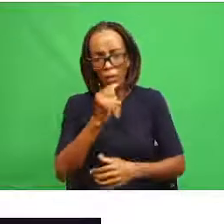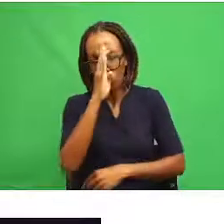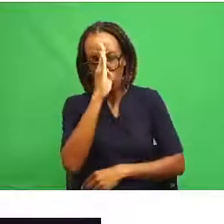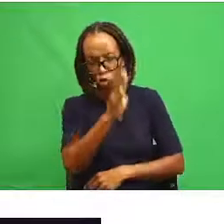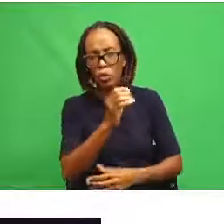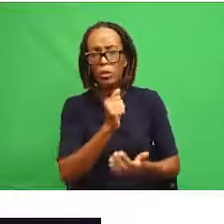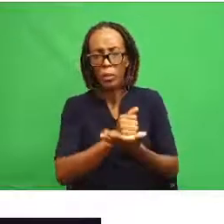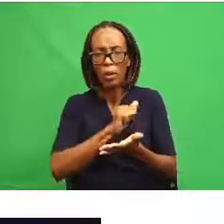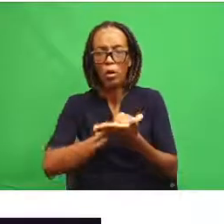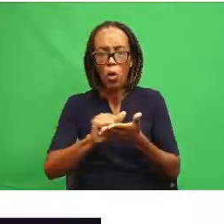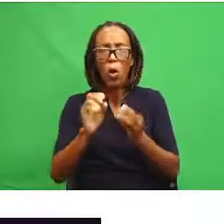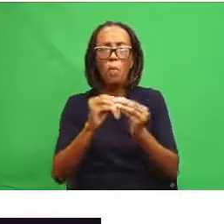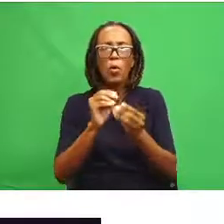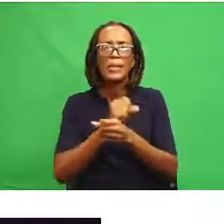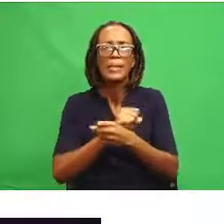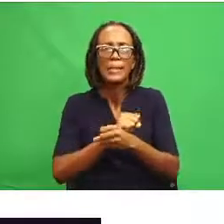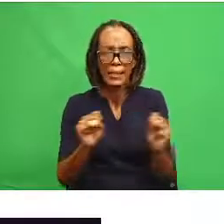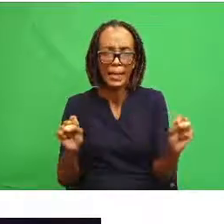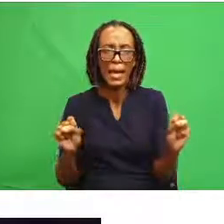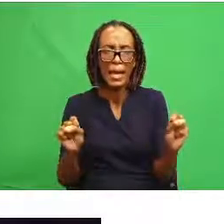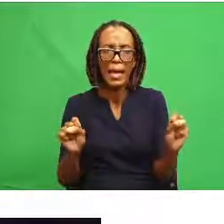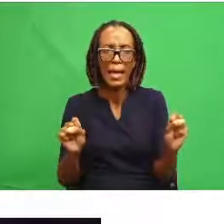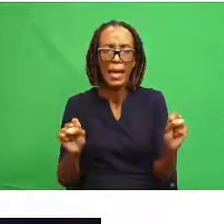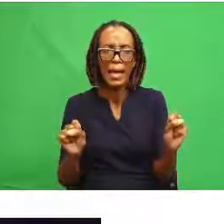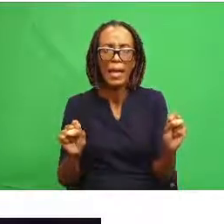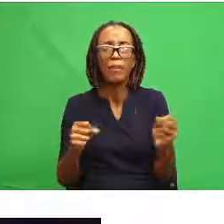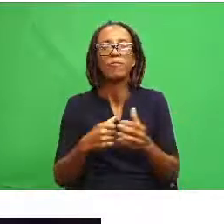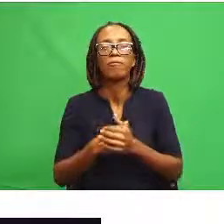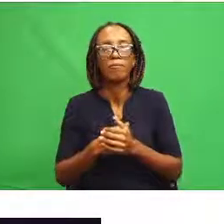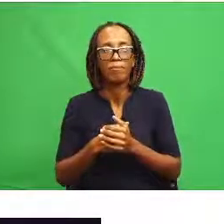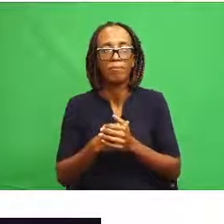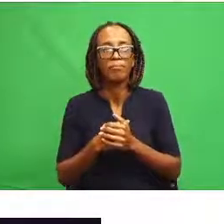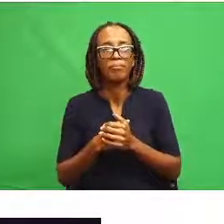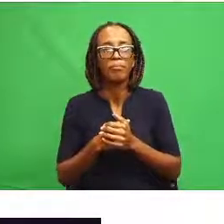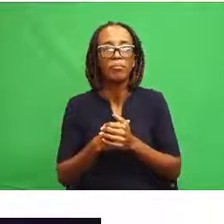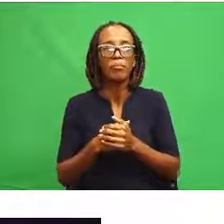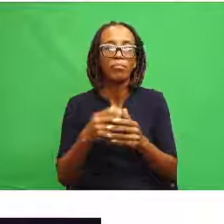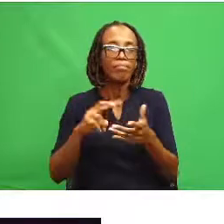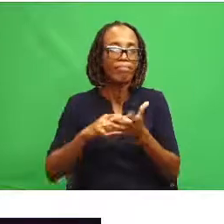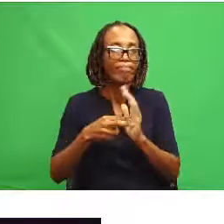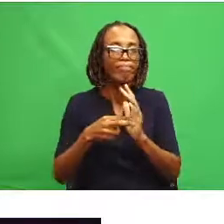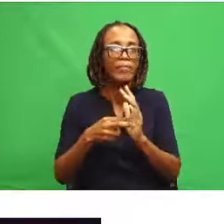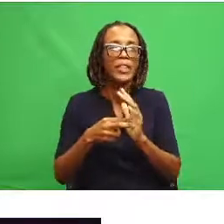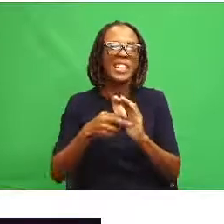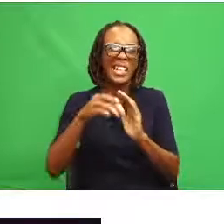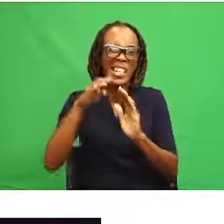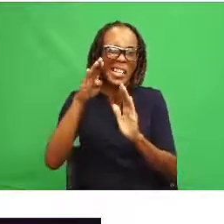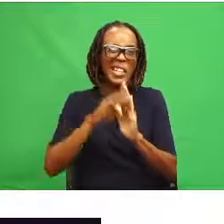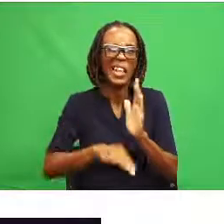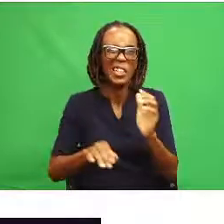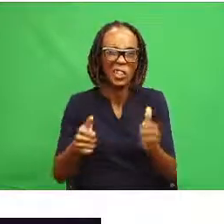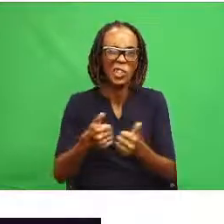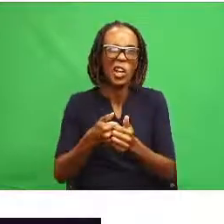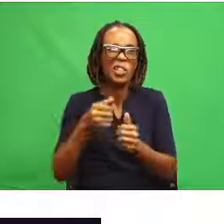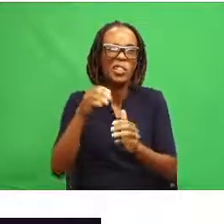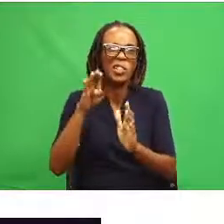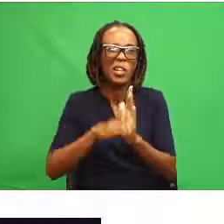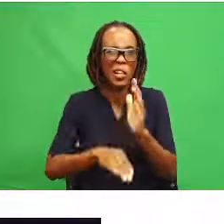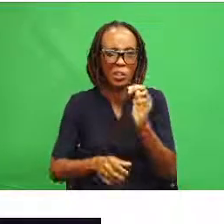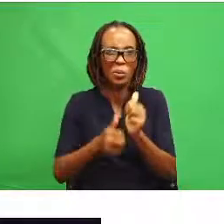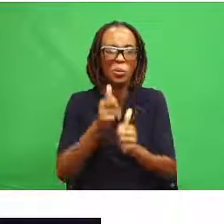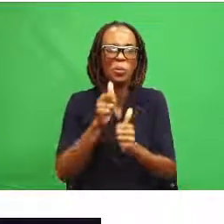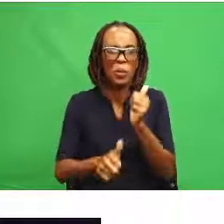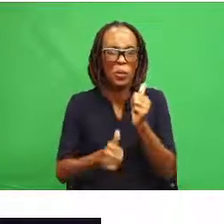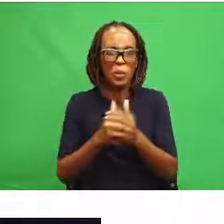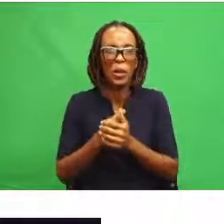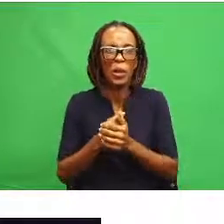bank account, right? And it would eliminate a lot of the challenges and even the issue of probably having the need for a nominee. Because